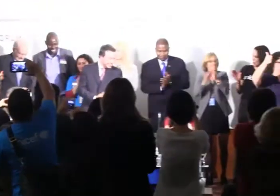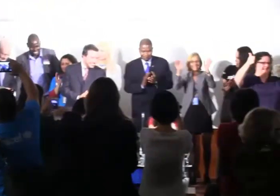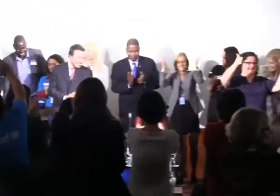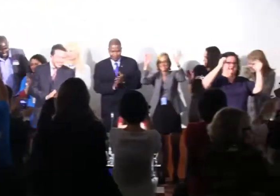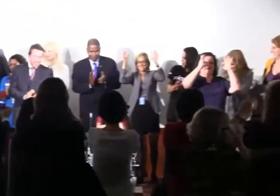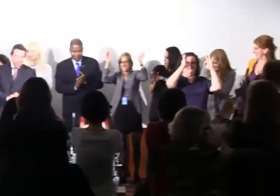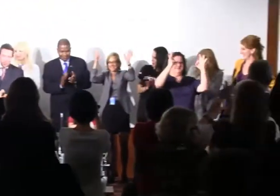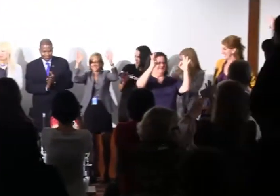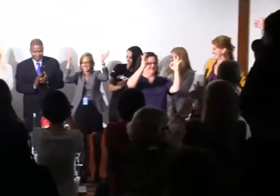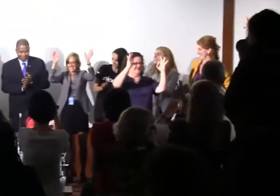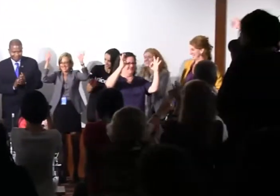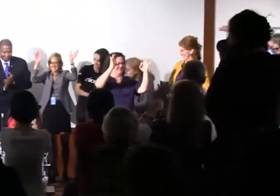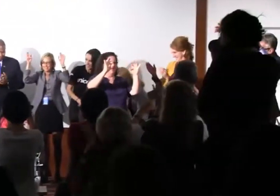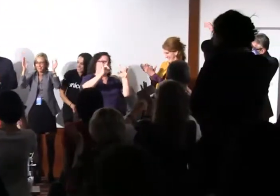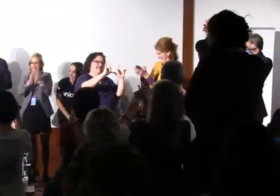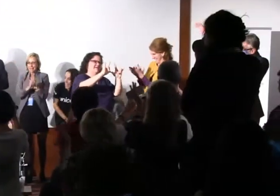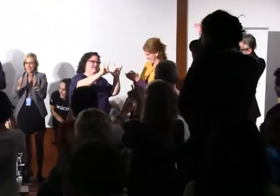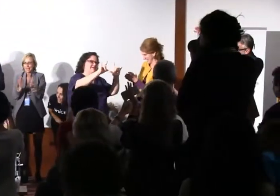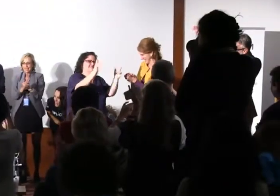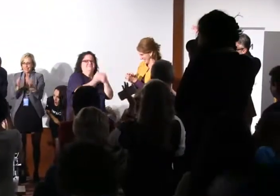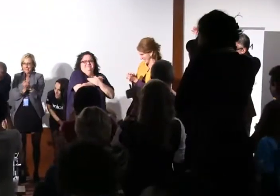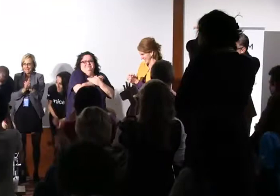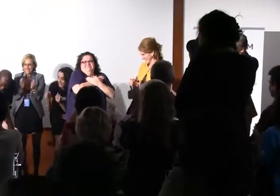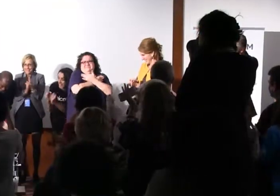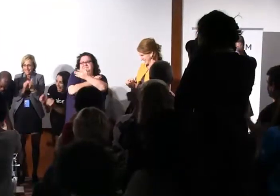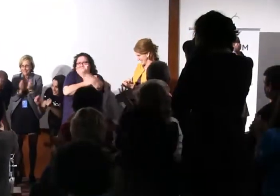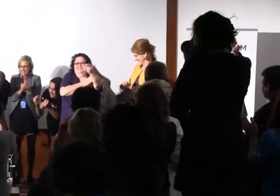I love you all.